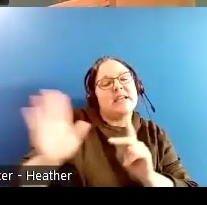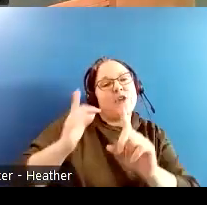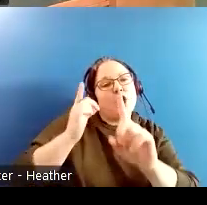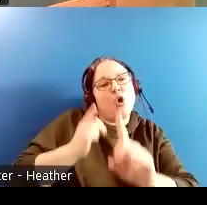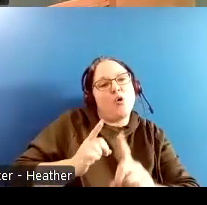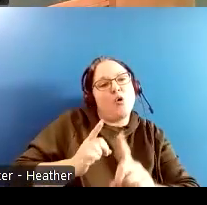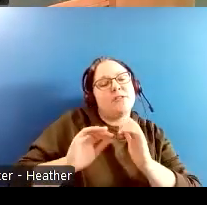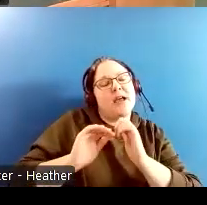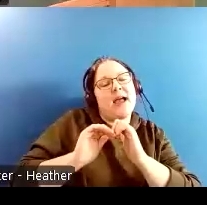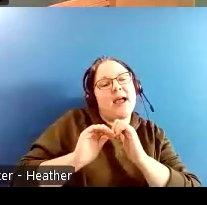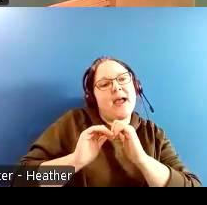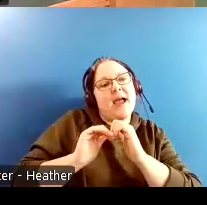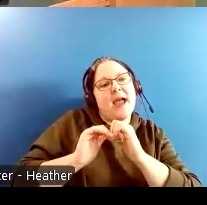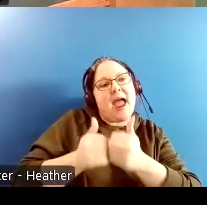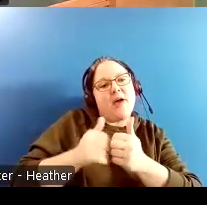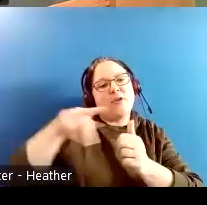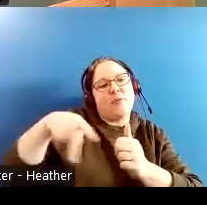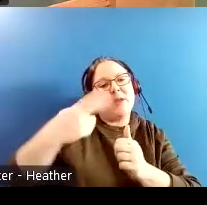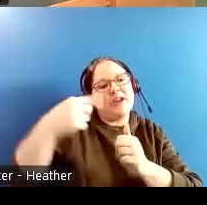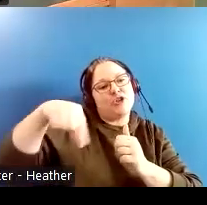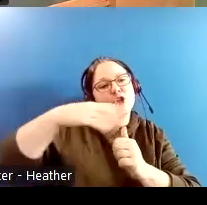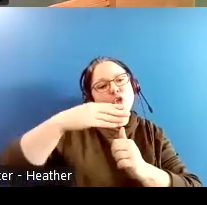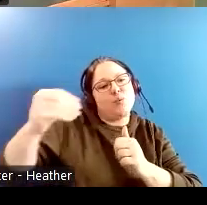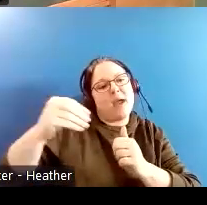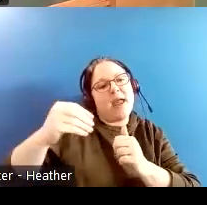their PHQ and GAD scores were.